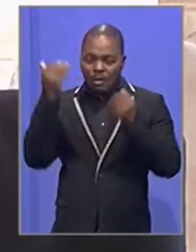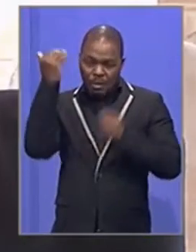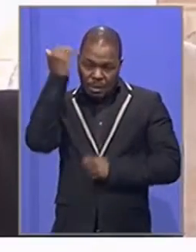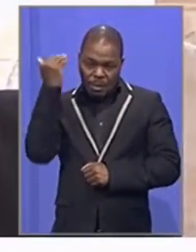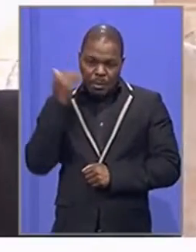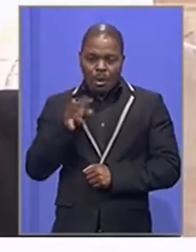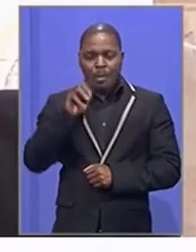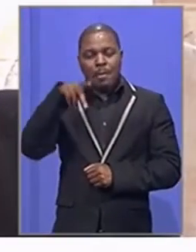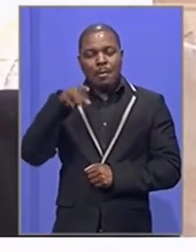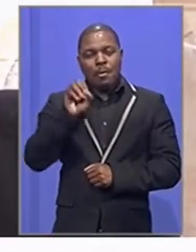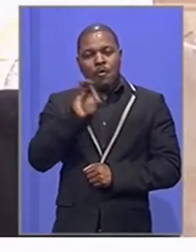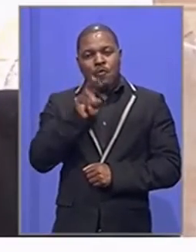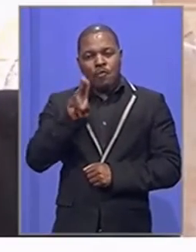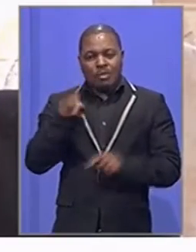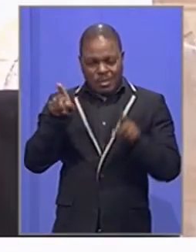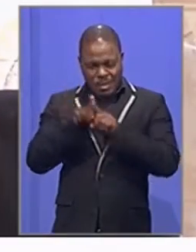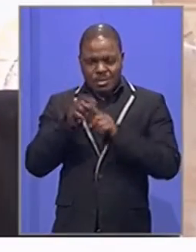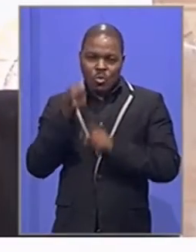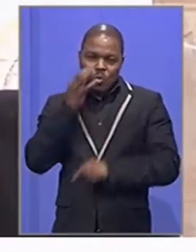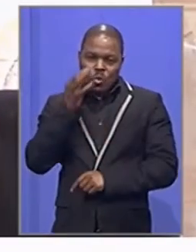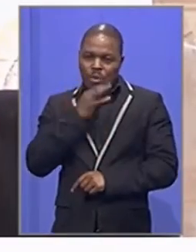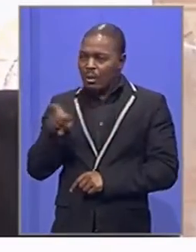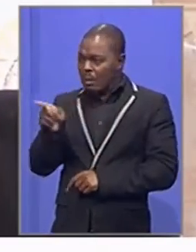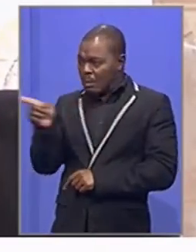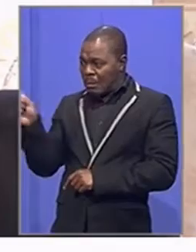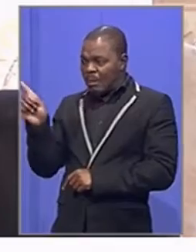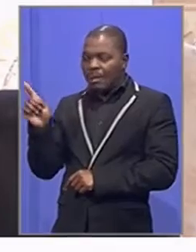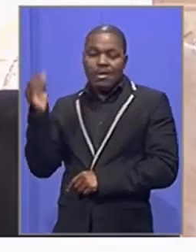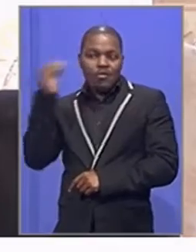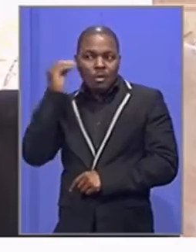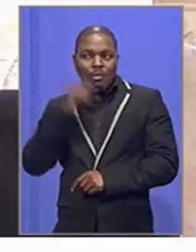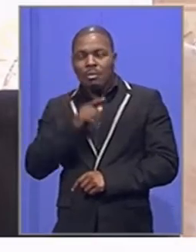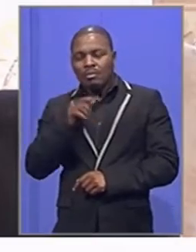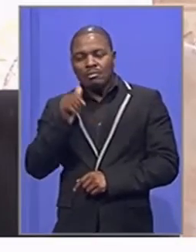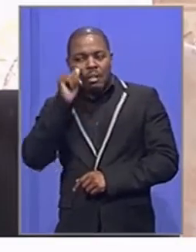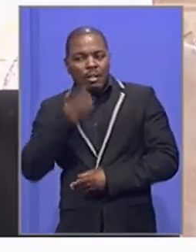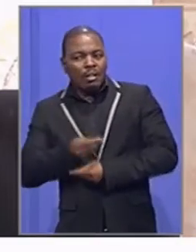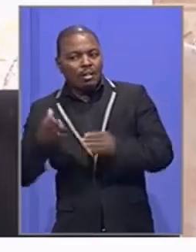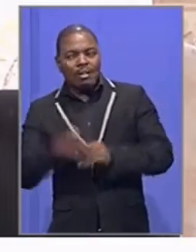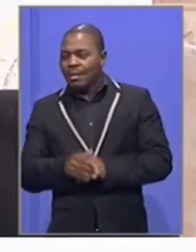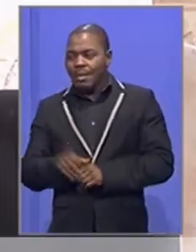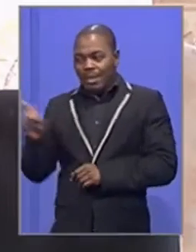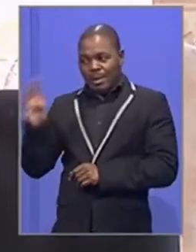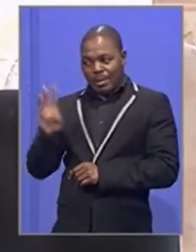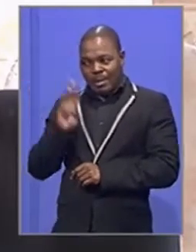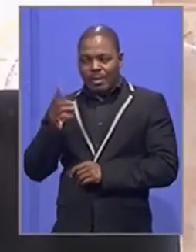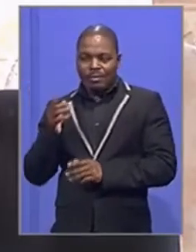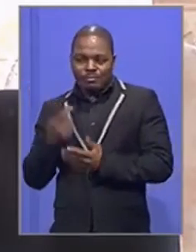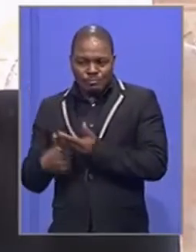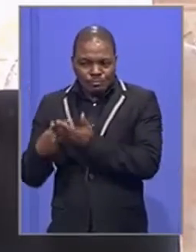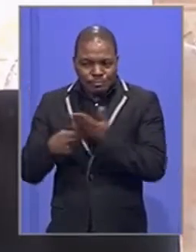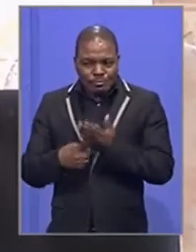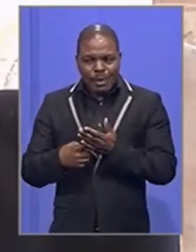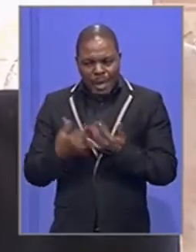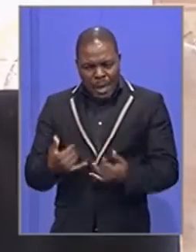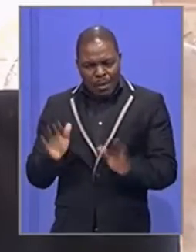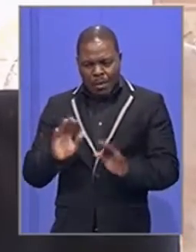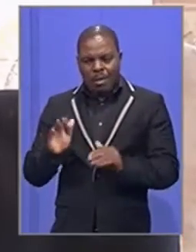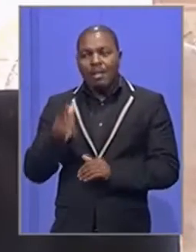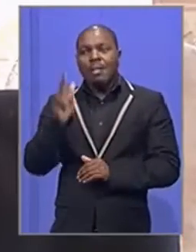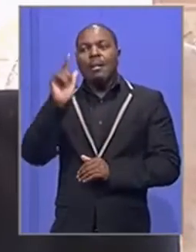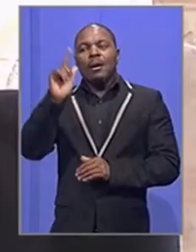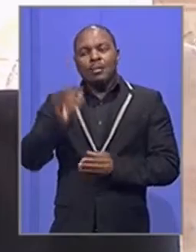not only did these people leak this information, they even coached the journal to say don't publish it this time, publish it at a